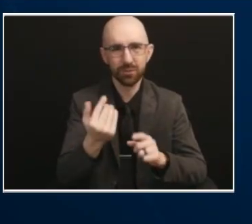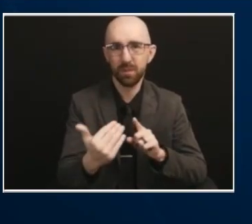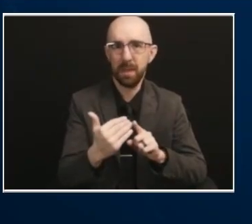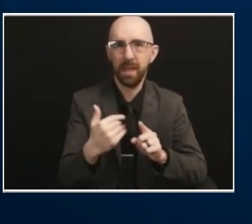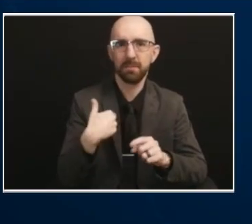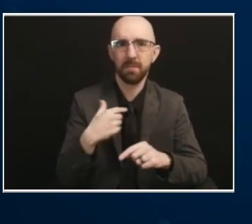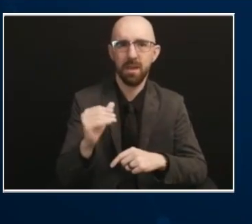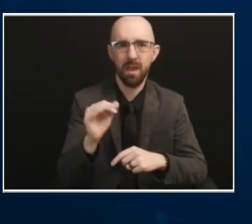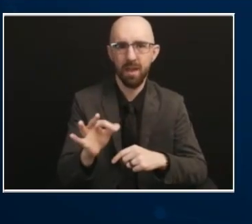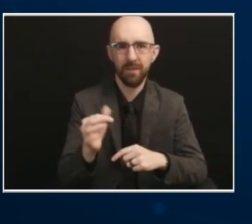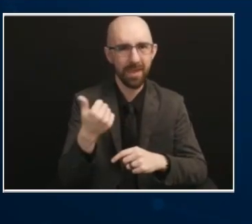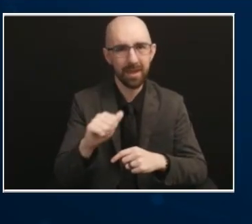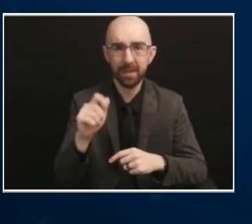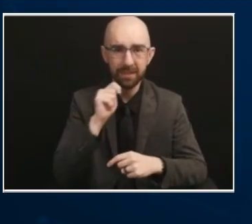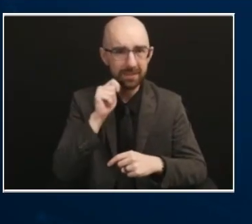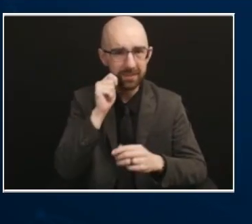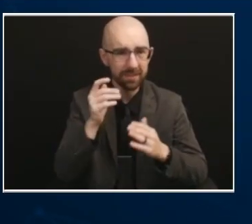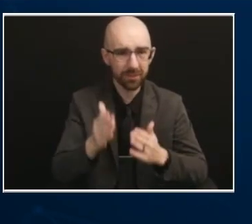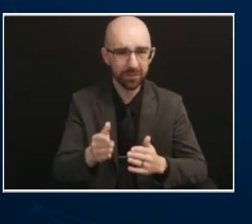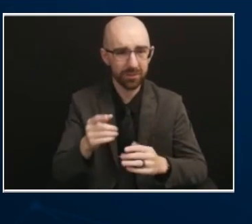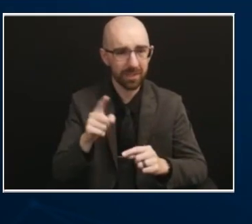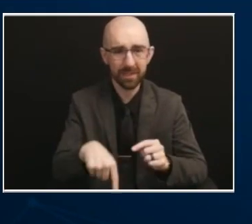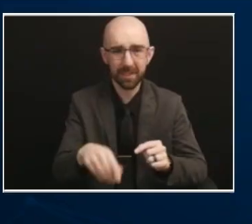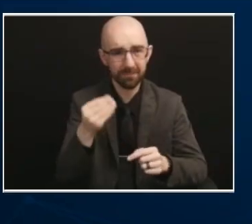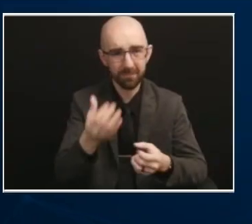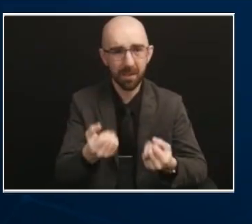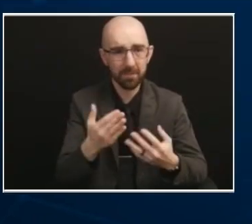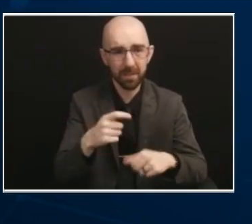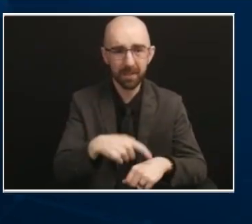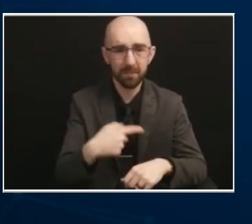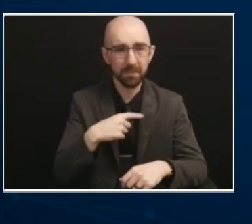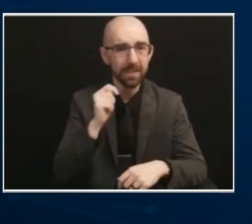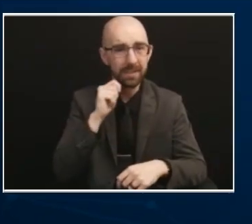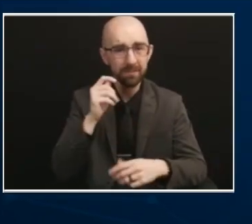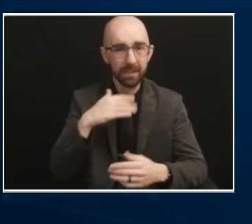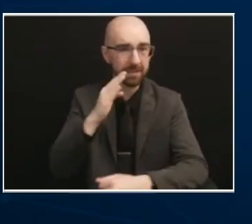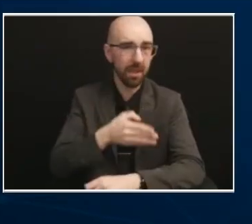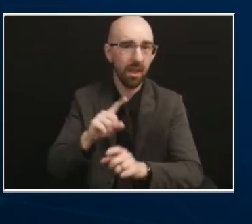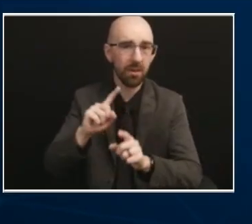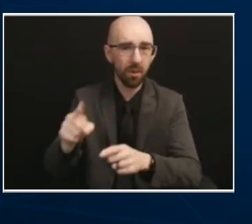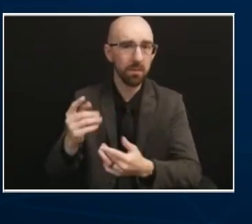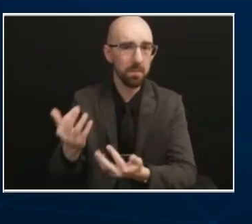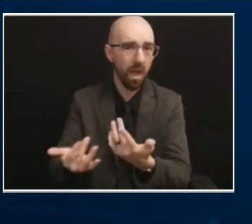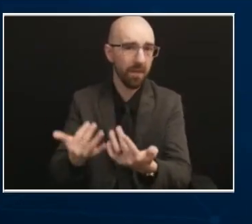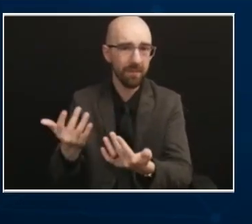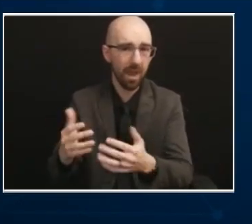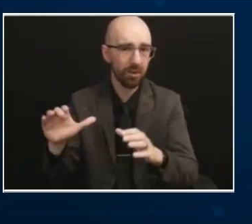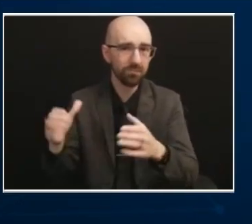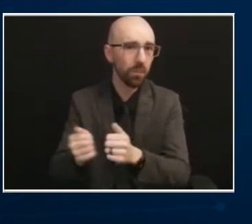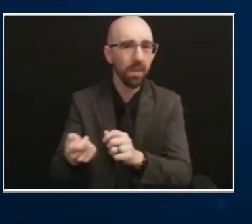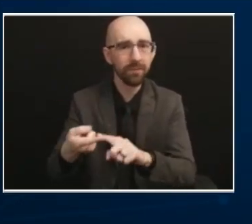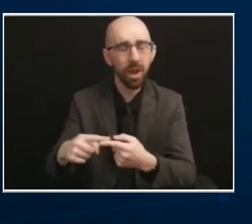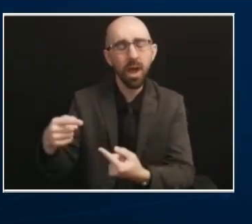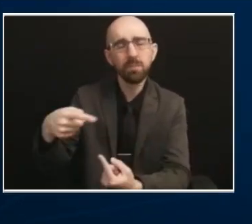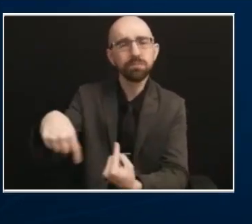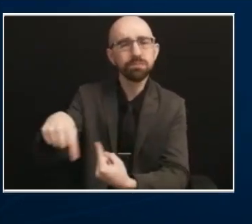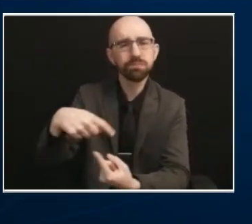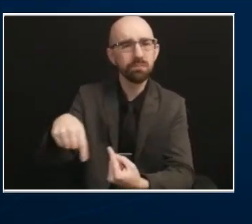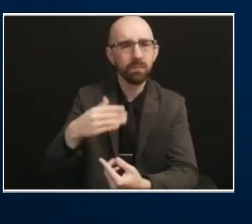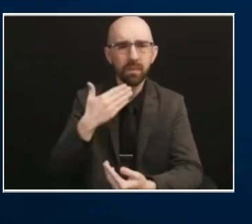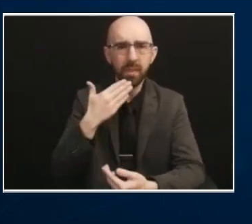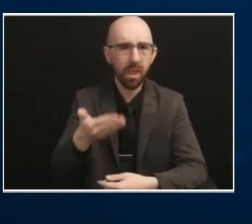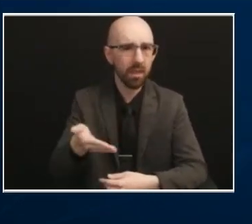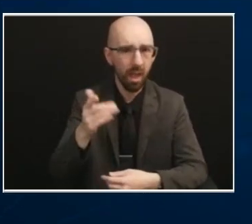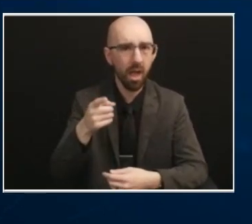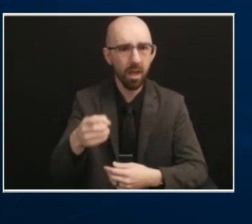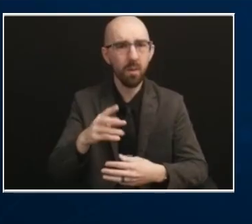any teenager. I mean, I can't tell you how many times my son goes to bonfires with his friends and they're just hanging out around the fire. Thank God there was a body of